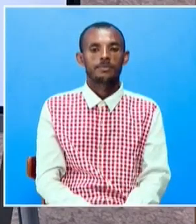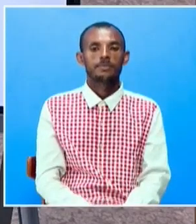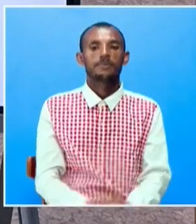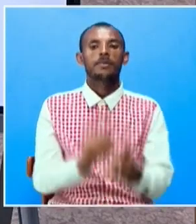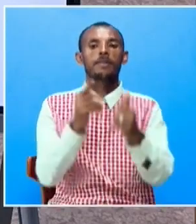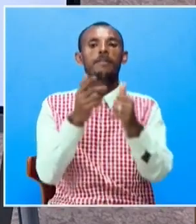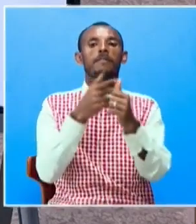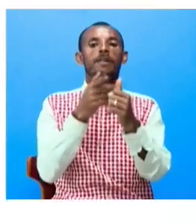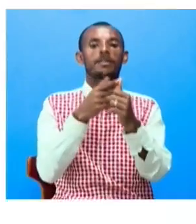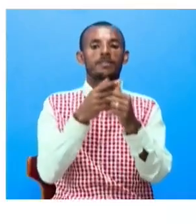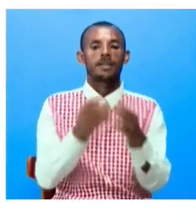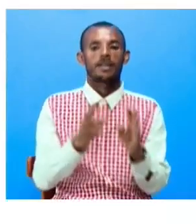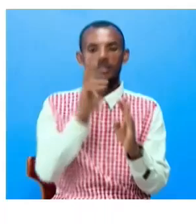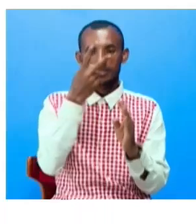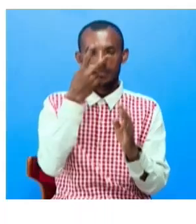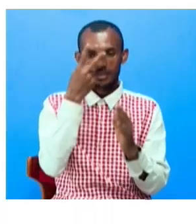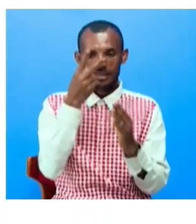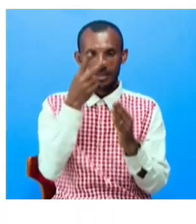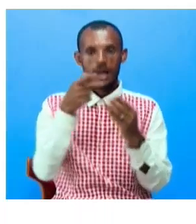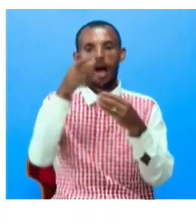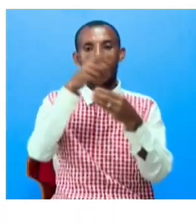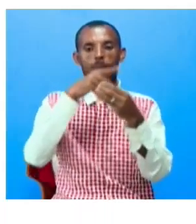First, let's see about ratio.